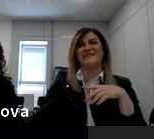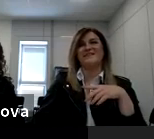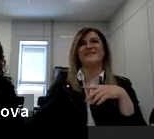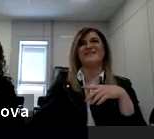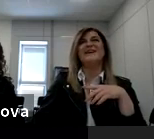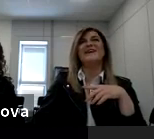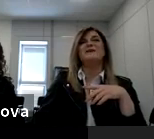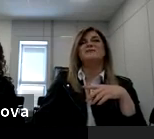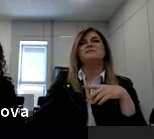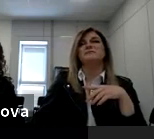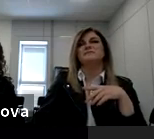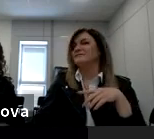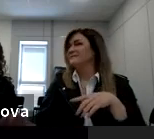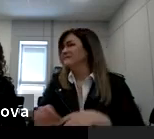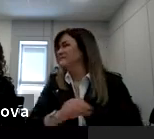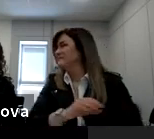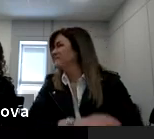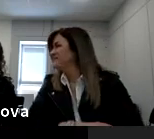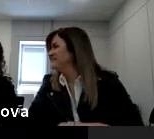design, actually.